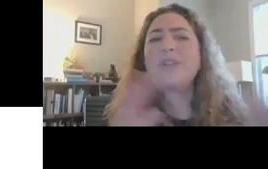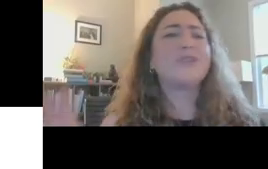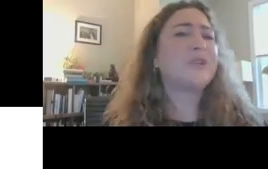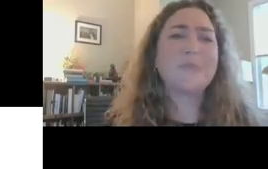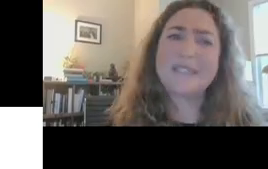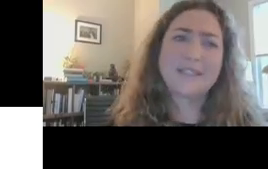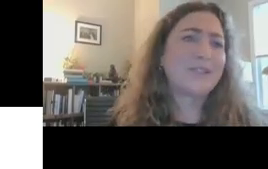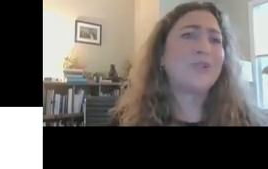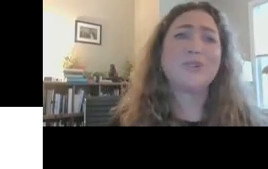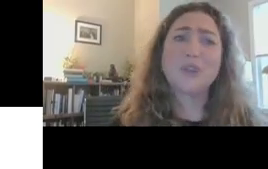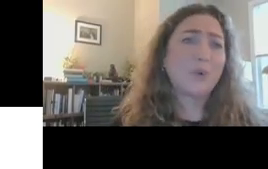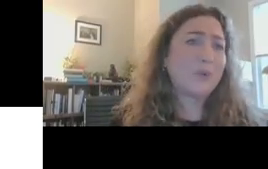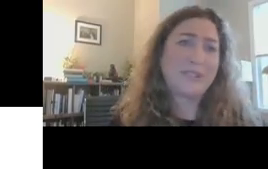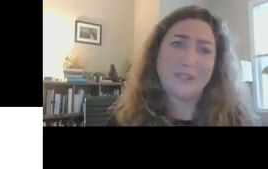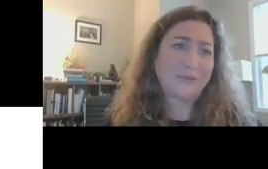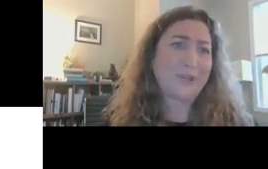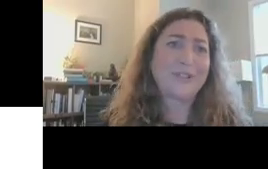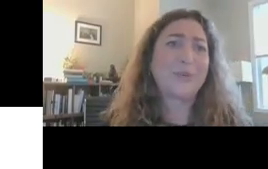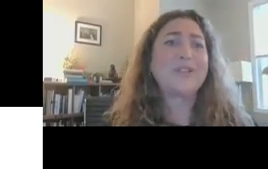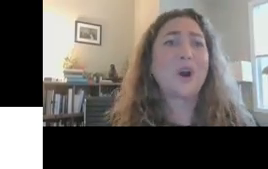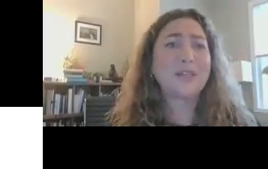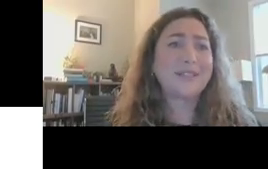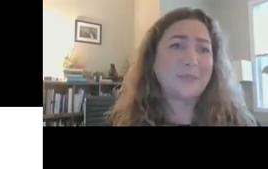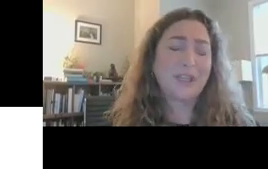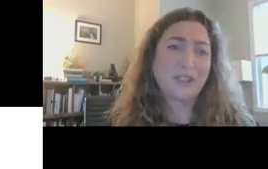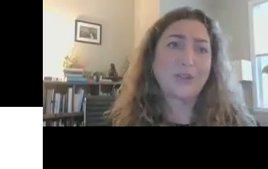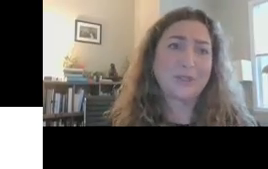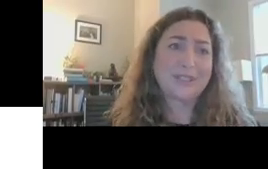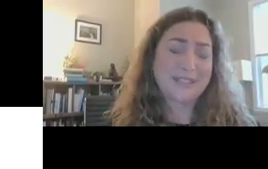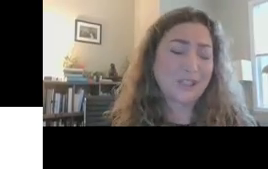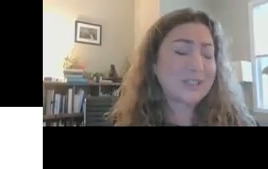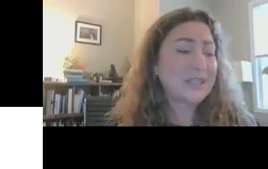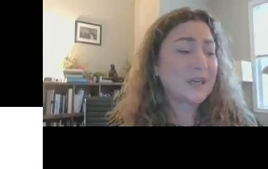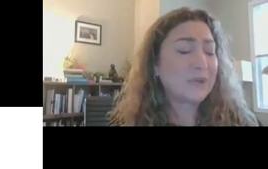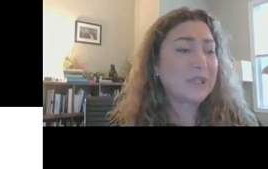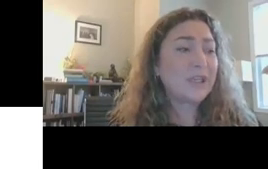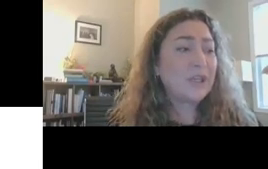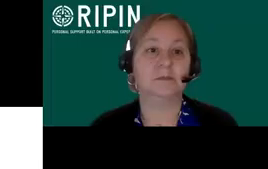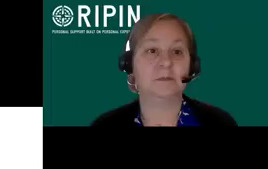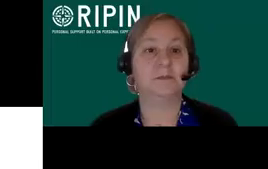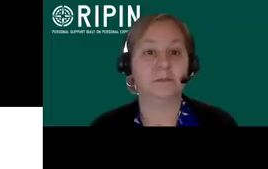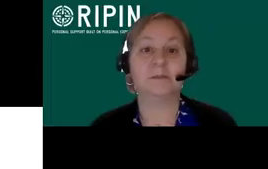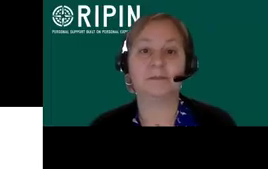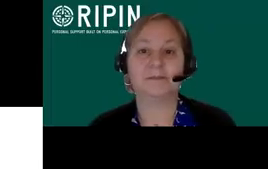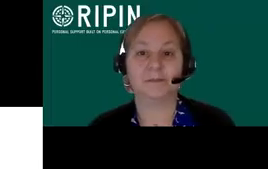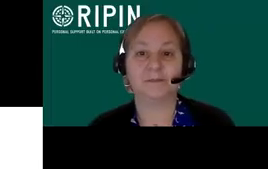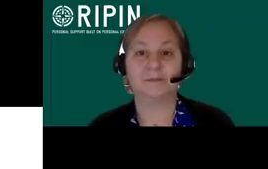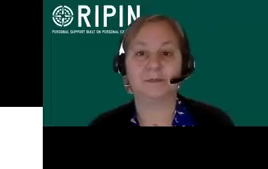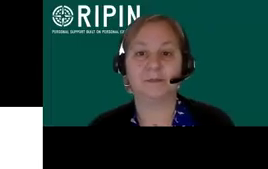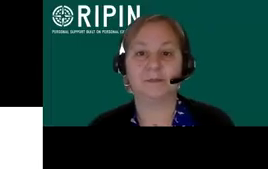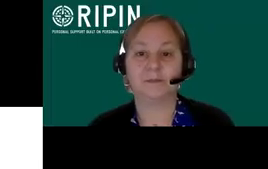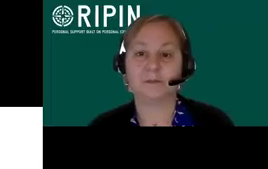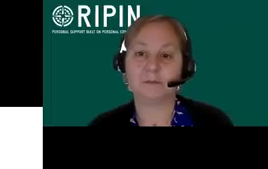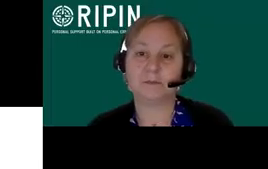the, you know, everyone's circumstance is so different. So it's hard to speak in generalizations. And I'm really referencing